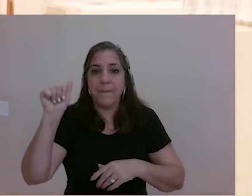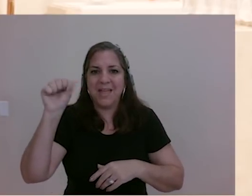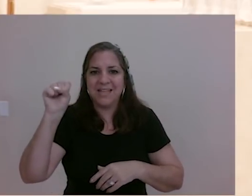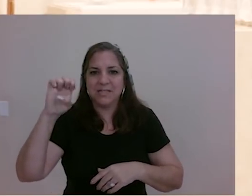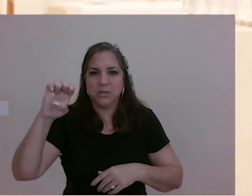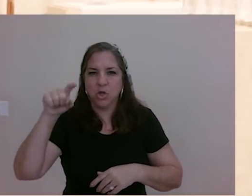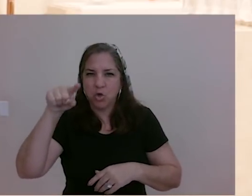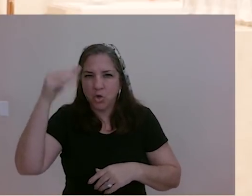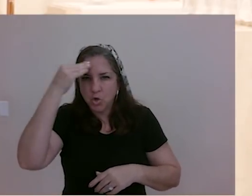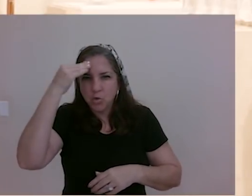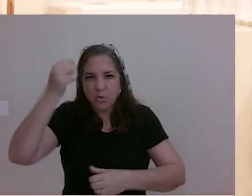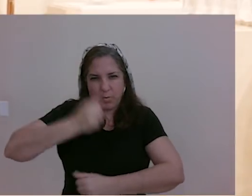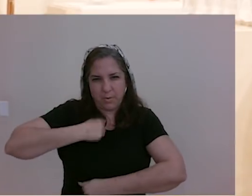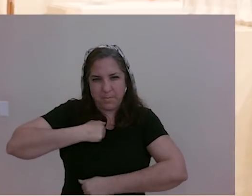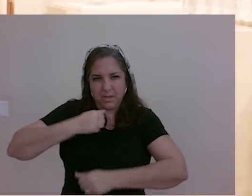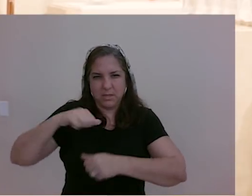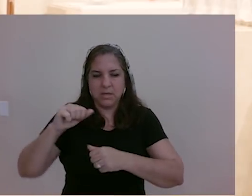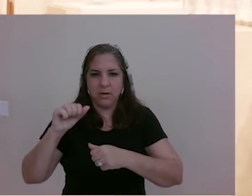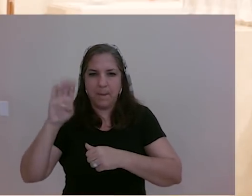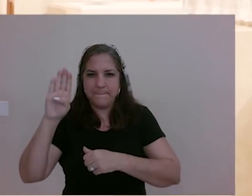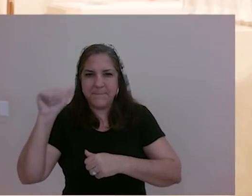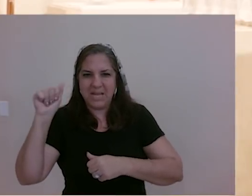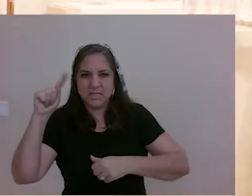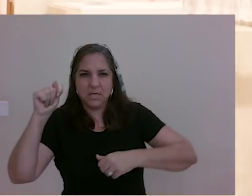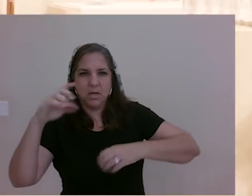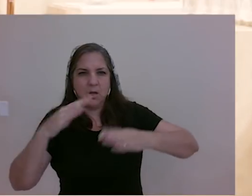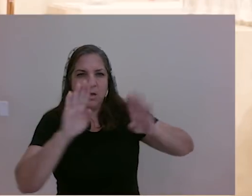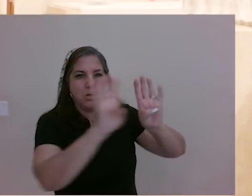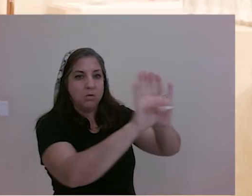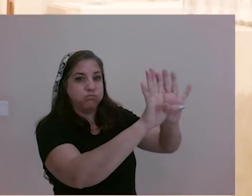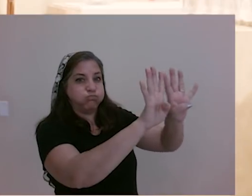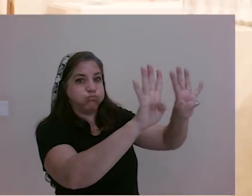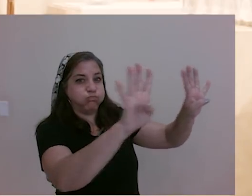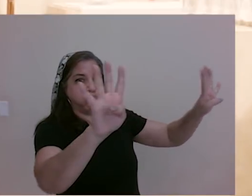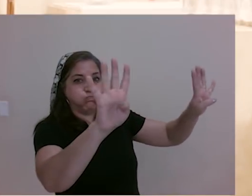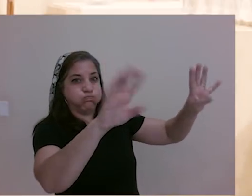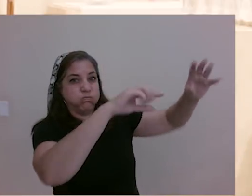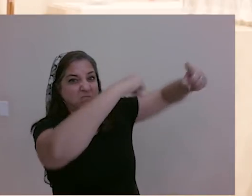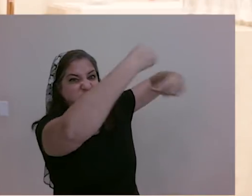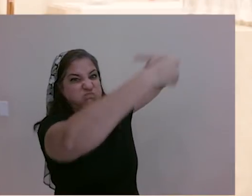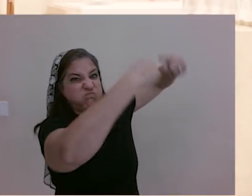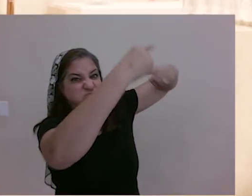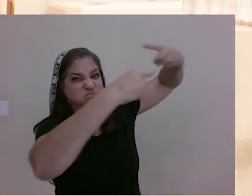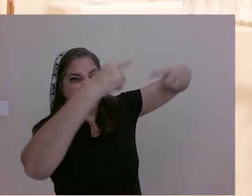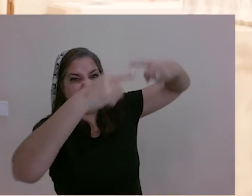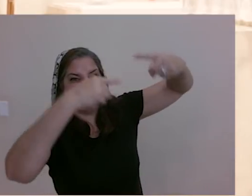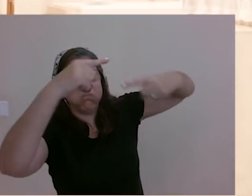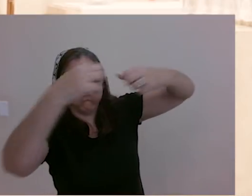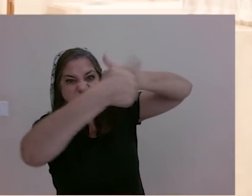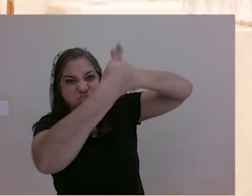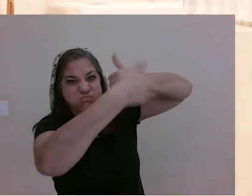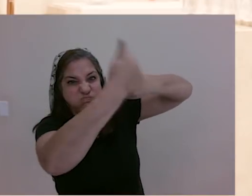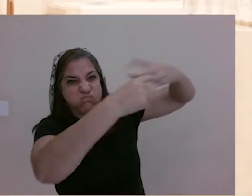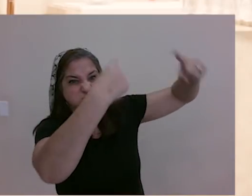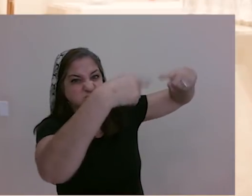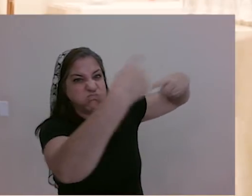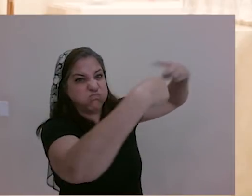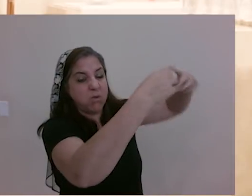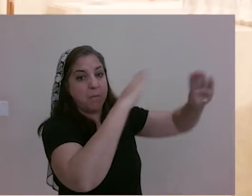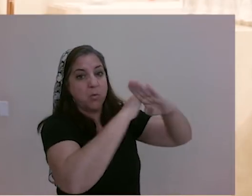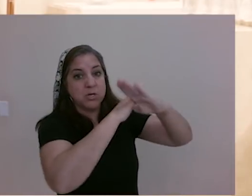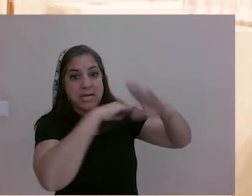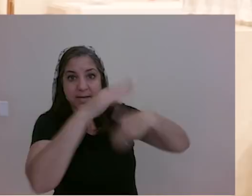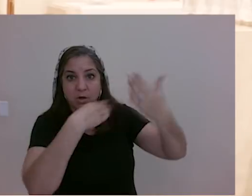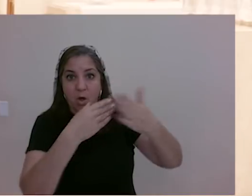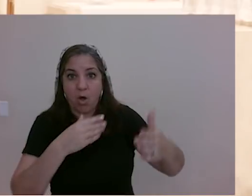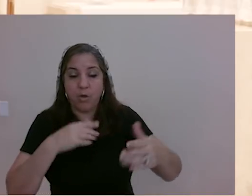know, a military base has, you know, a lot of barbed wire around it, a lot of protection all the way around the base, the perimeter. You're trying to protect